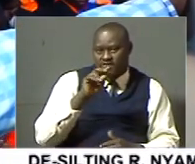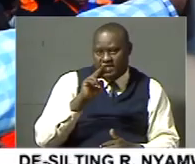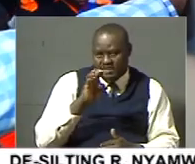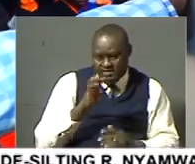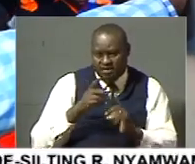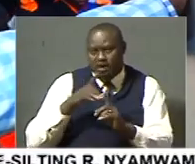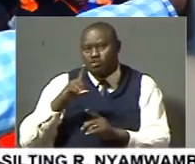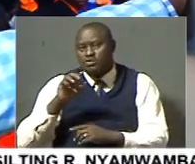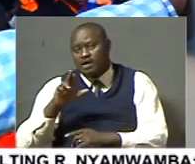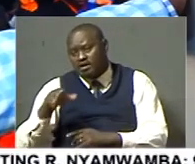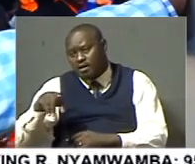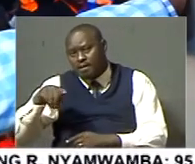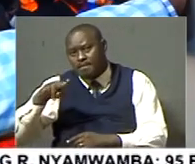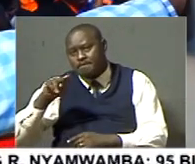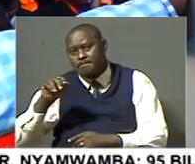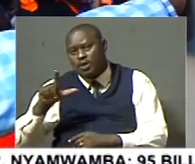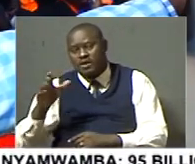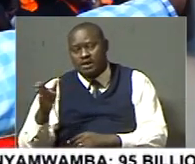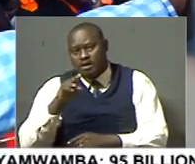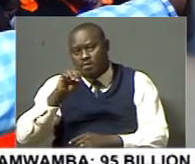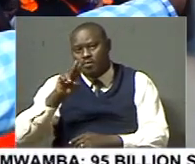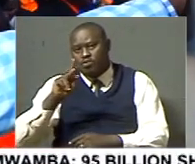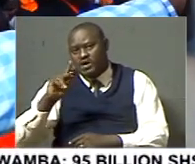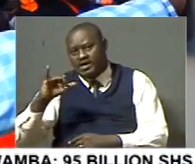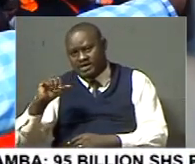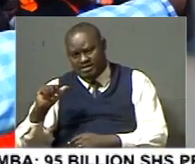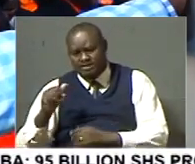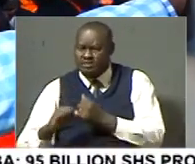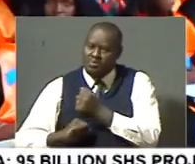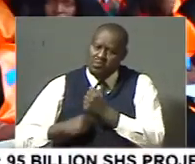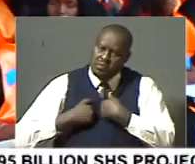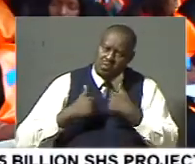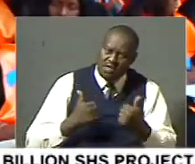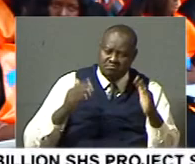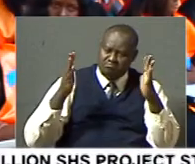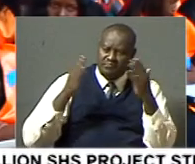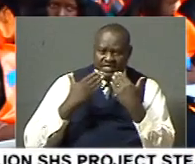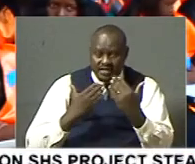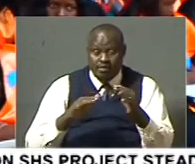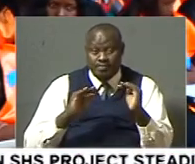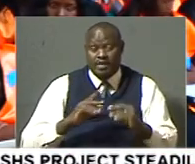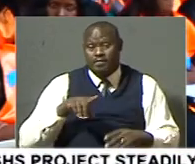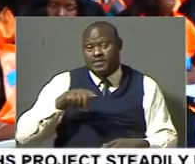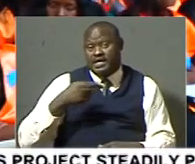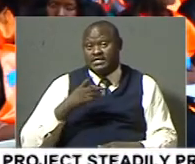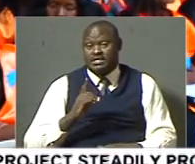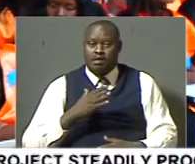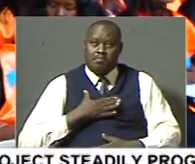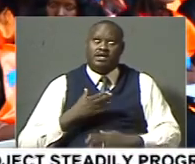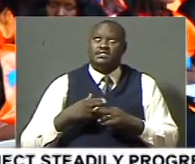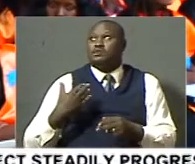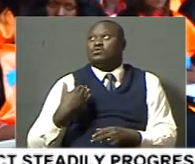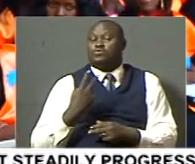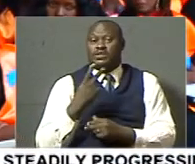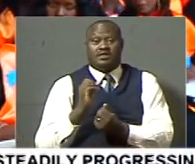Mukwaya. They really supported me a lot. They were there for me as and when I needed them. My PhD, I started it now in